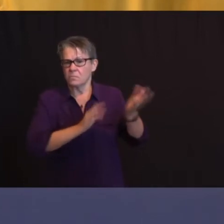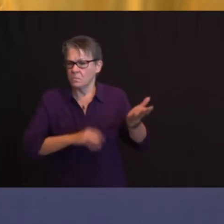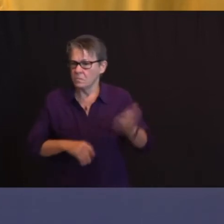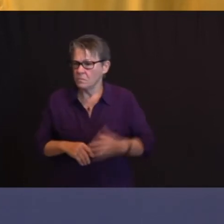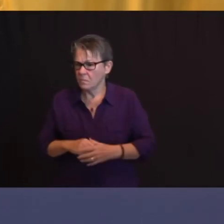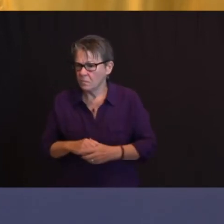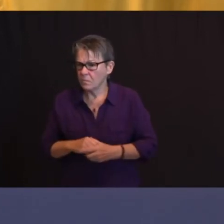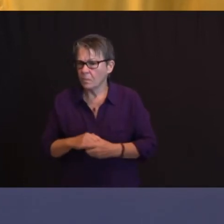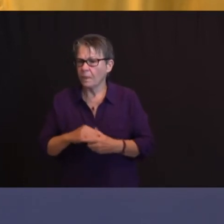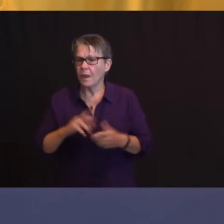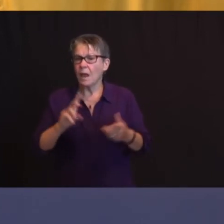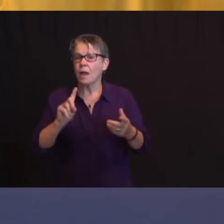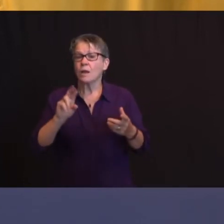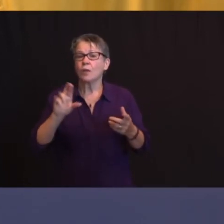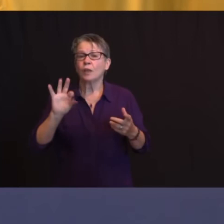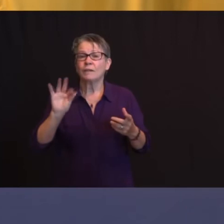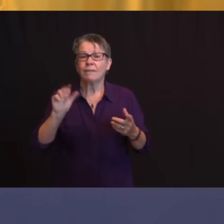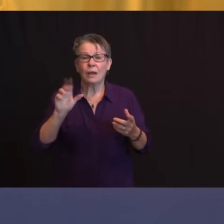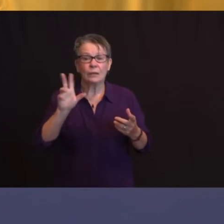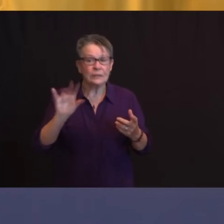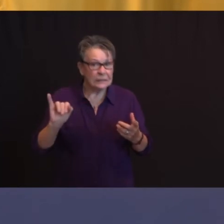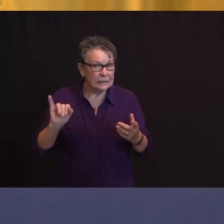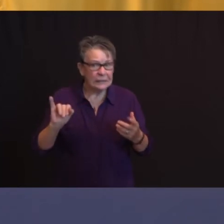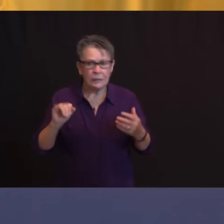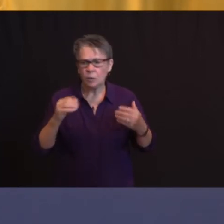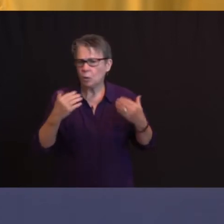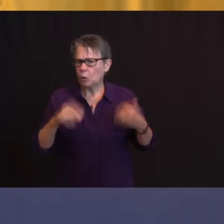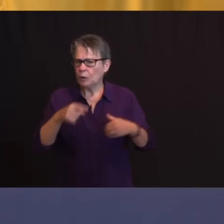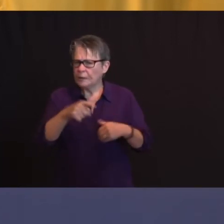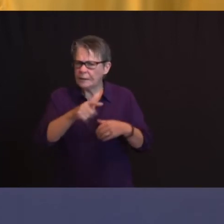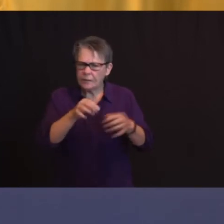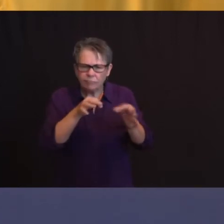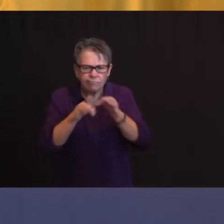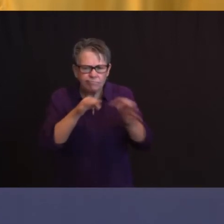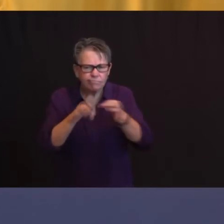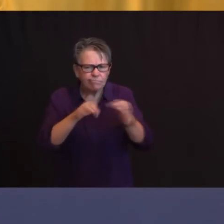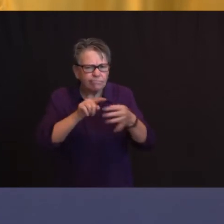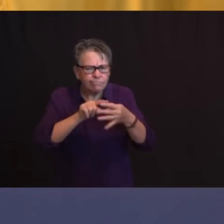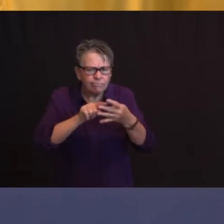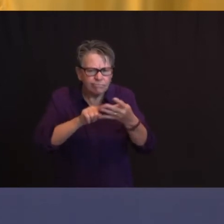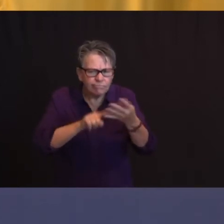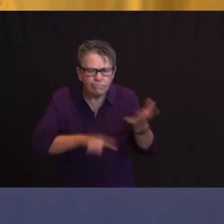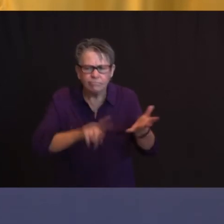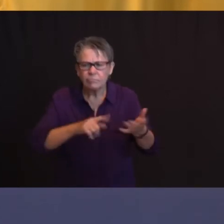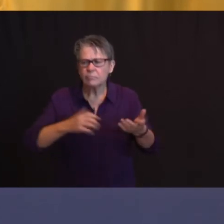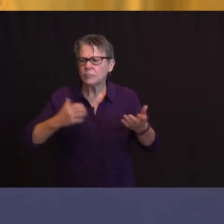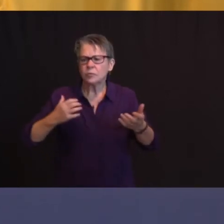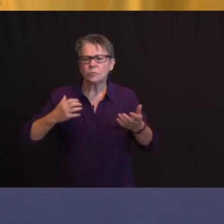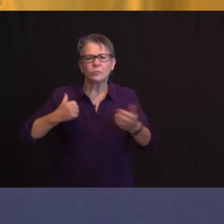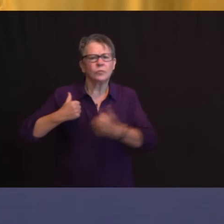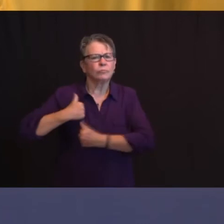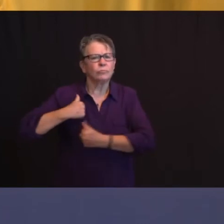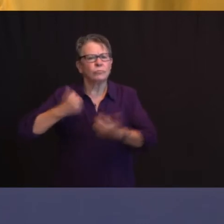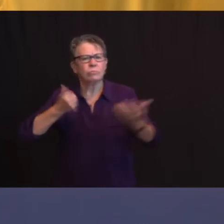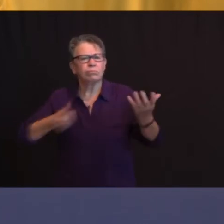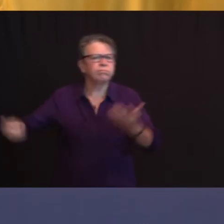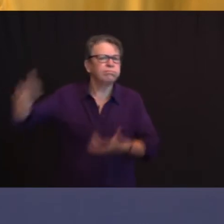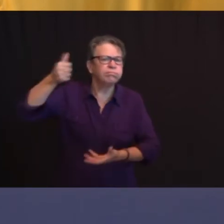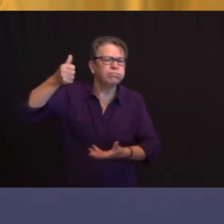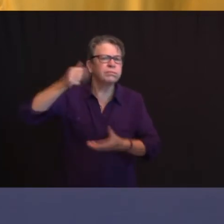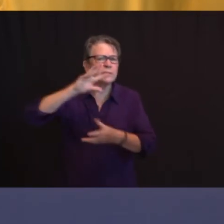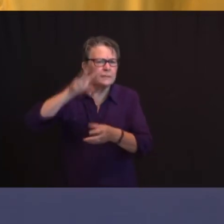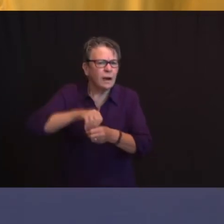it, a 3-star Army general who is Gus Perna's deputy, and then we got some more good news on Pfizer today.